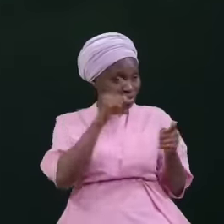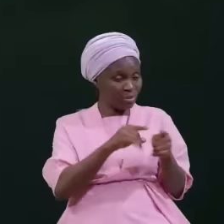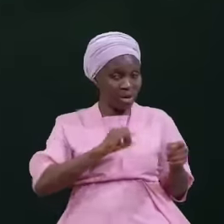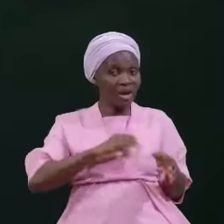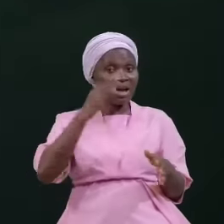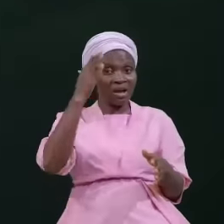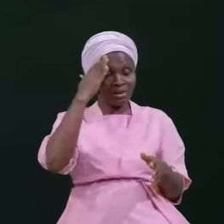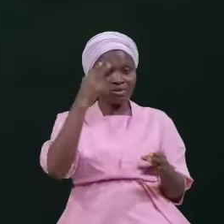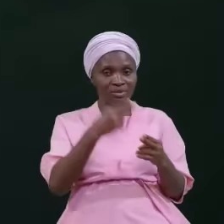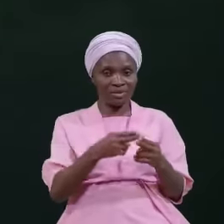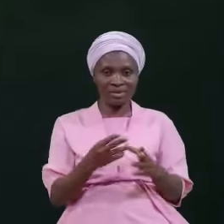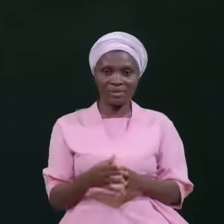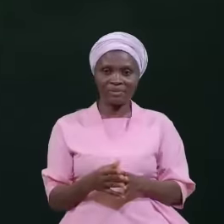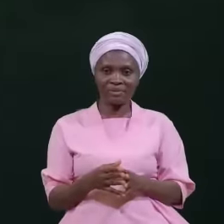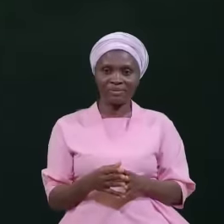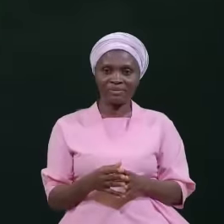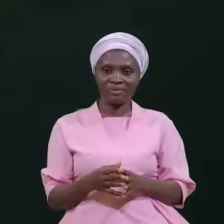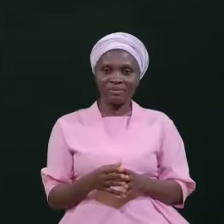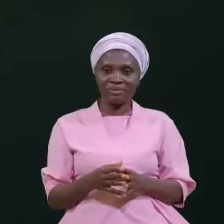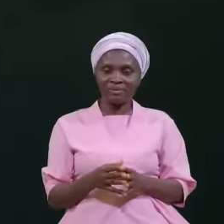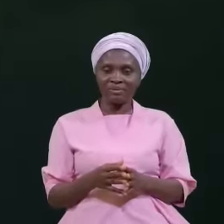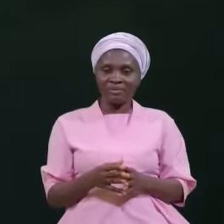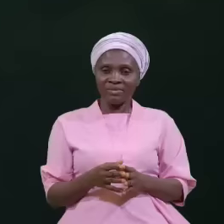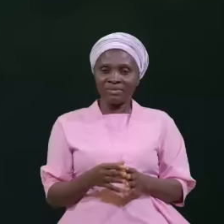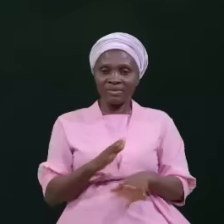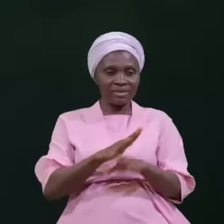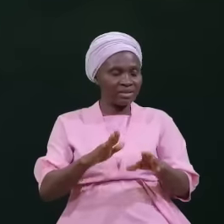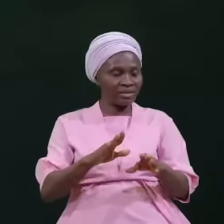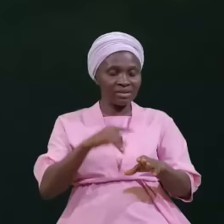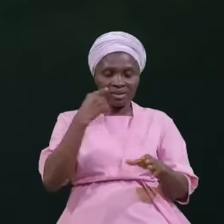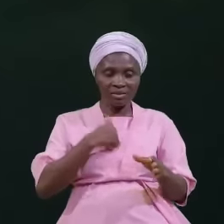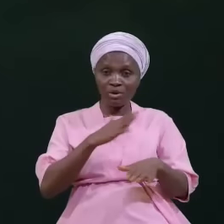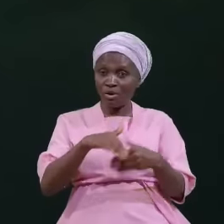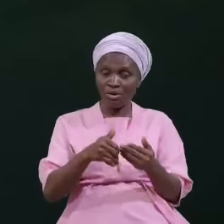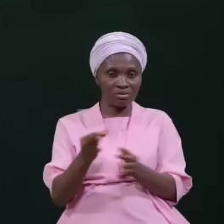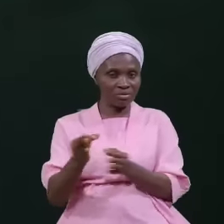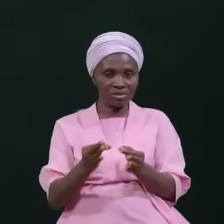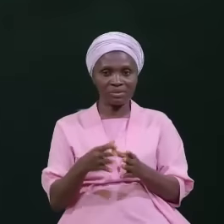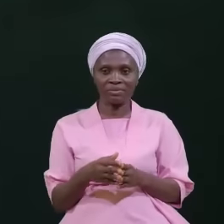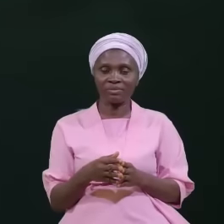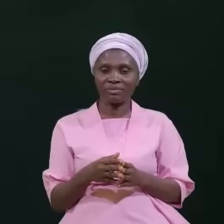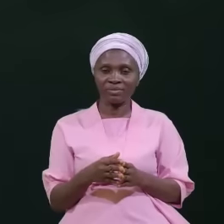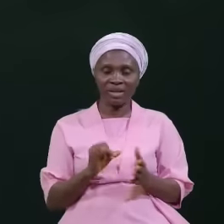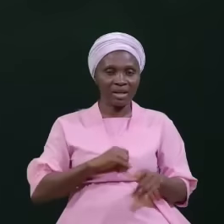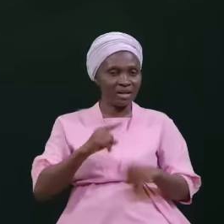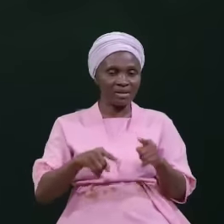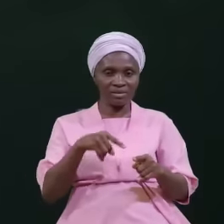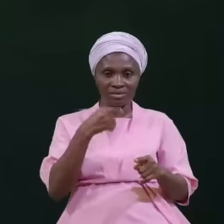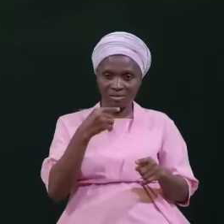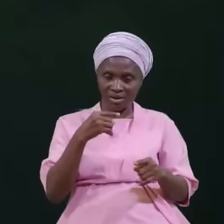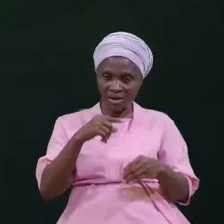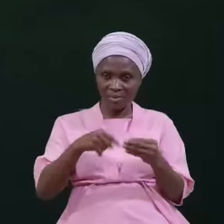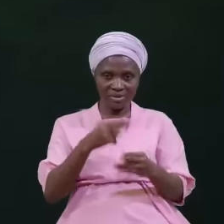name. Gave me his details, but I can't mention his name because I'm preaching. And I say, "Brother, if you are hearing